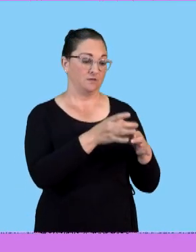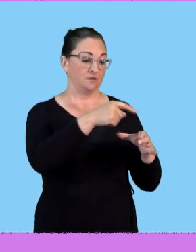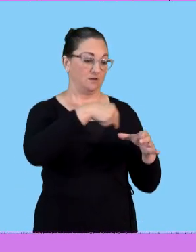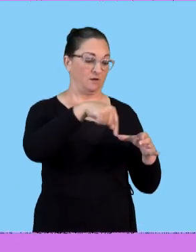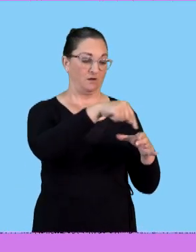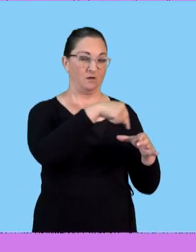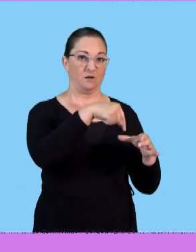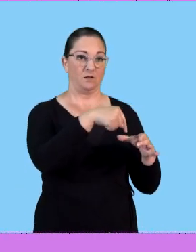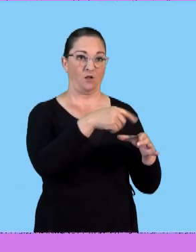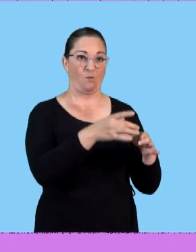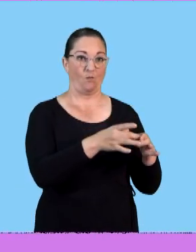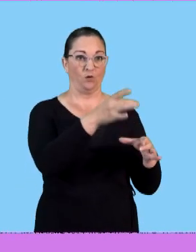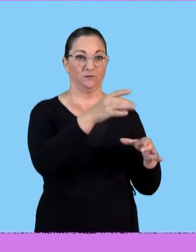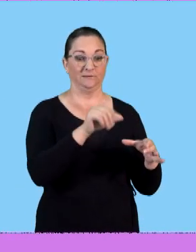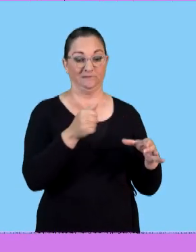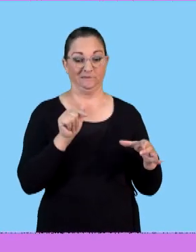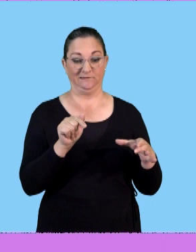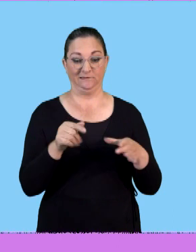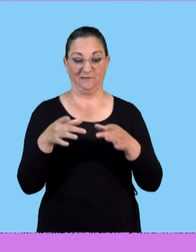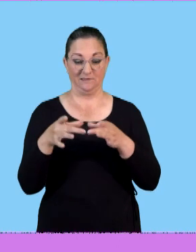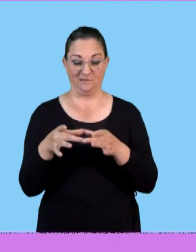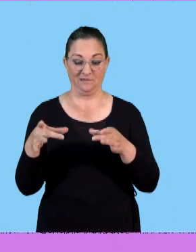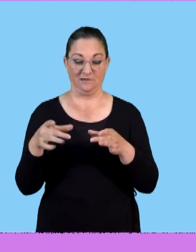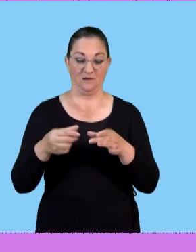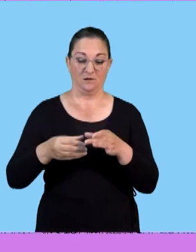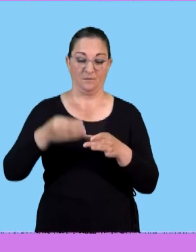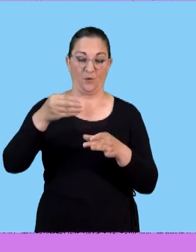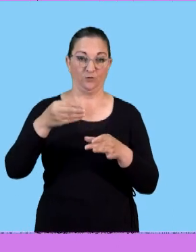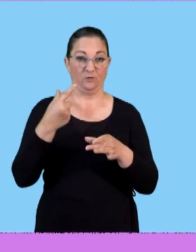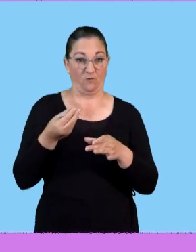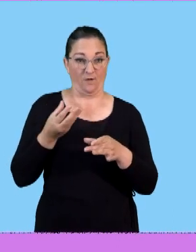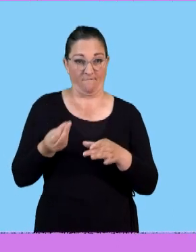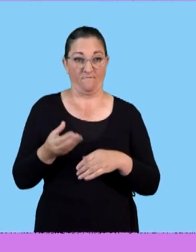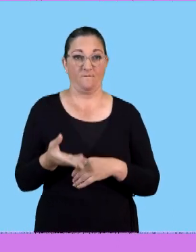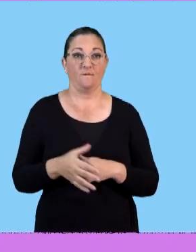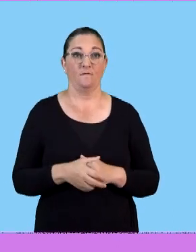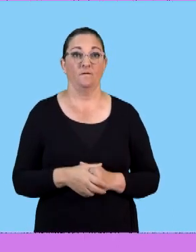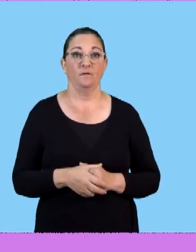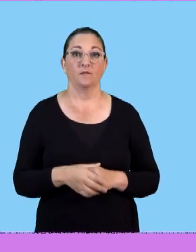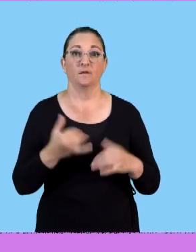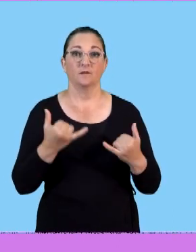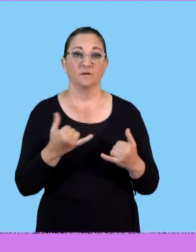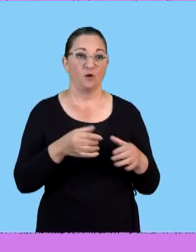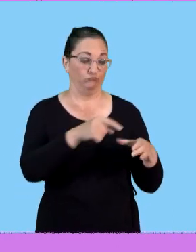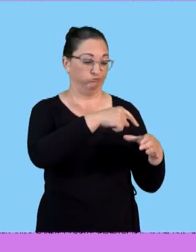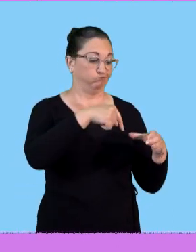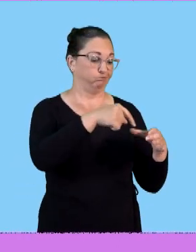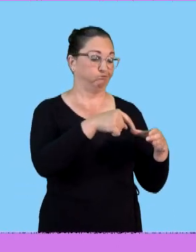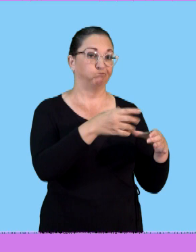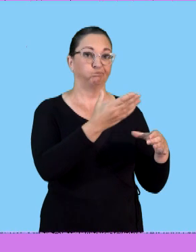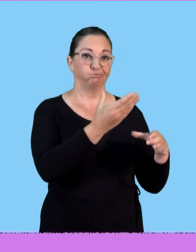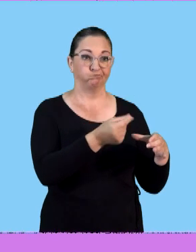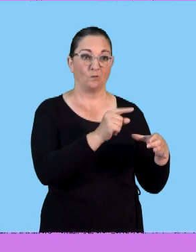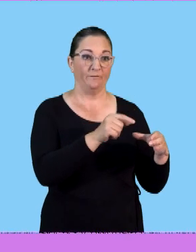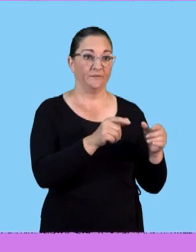cylindrical shaped bottle, and on our right hand side we have a rectangular shaped bottle, right? In terms of our cylindrical shaped